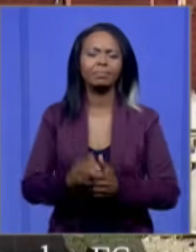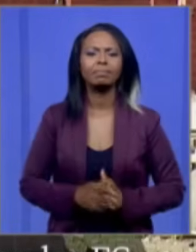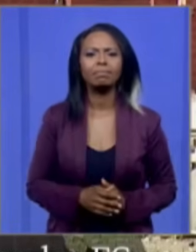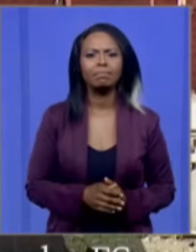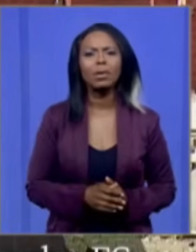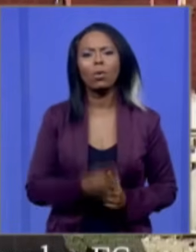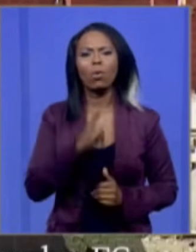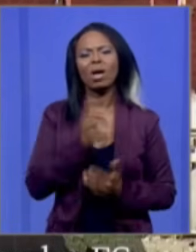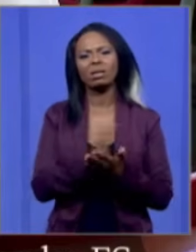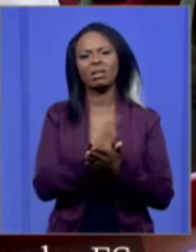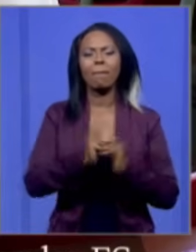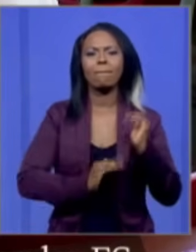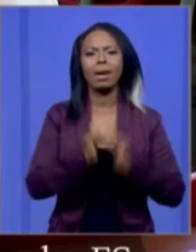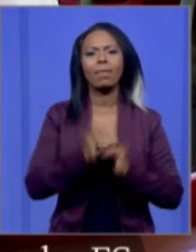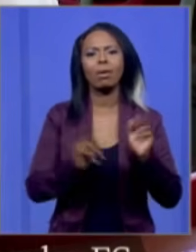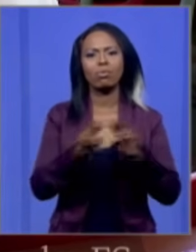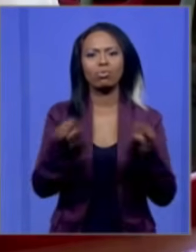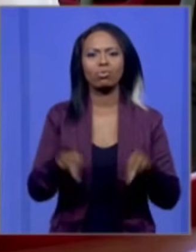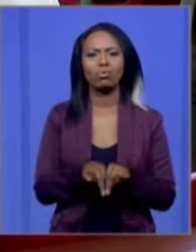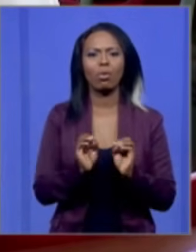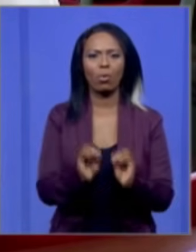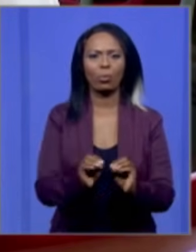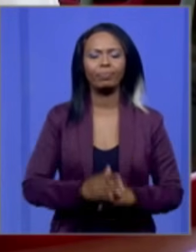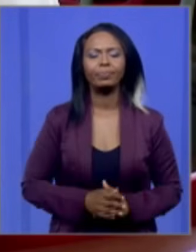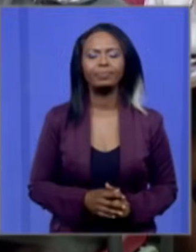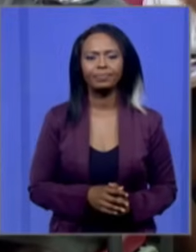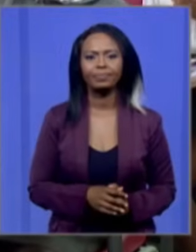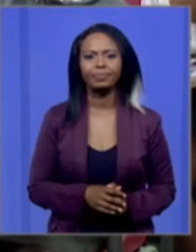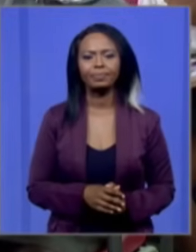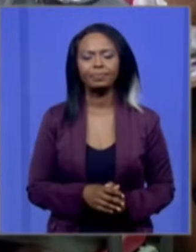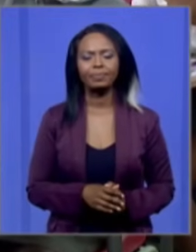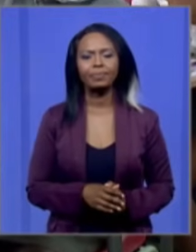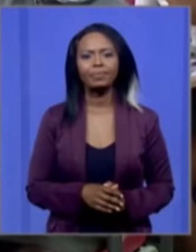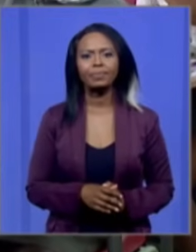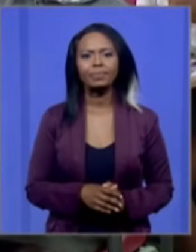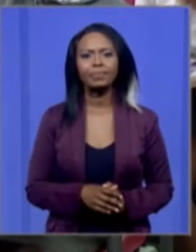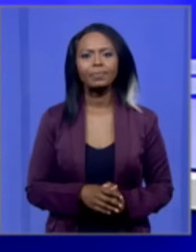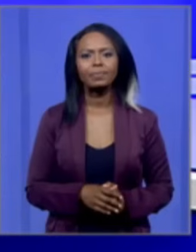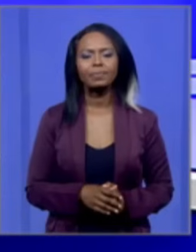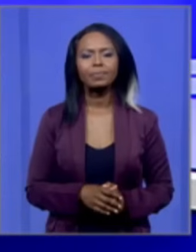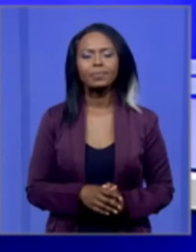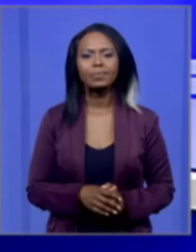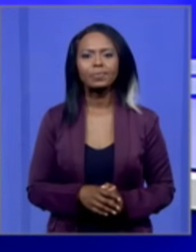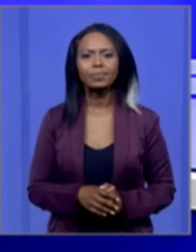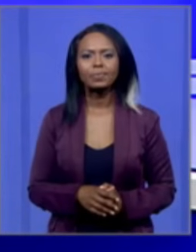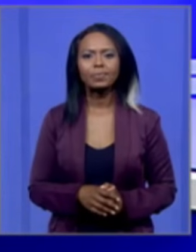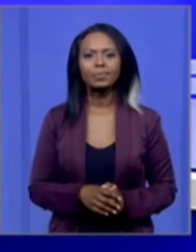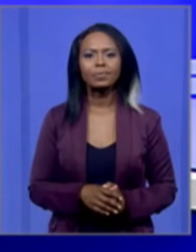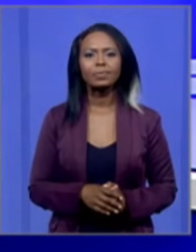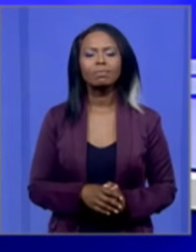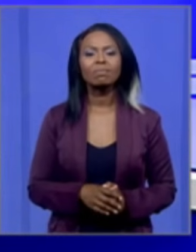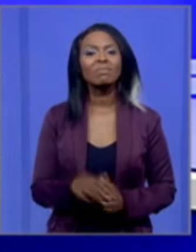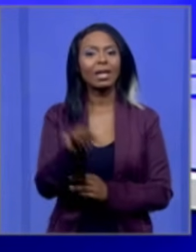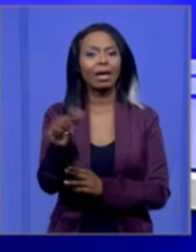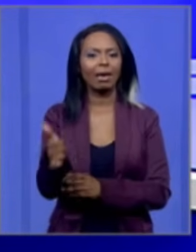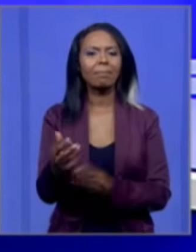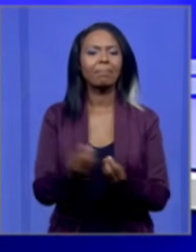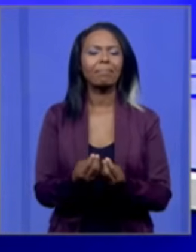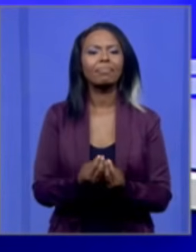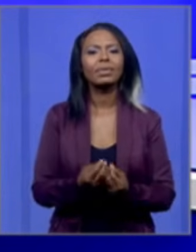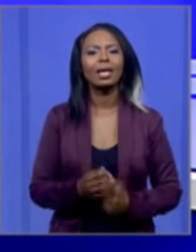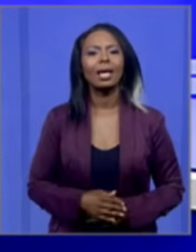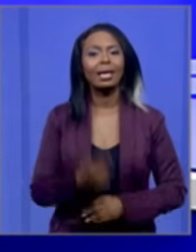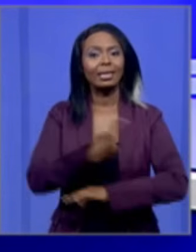Makgala Masiteng, Lefapheng la Ditaba ho SABC Bloemfontein. Ka go le lengwe letšatši